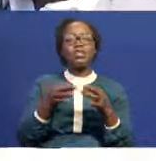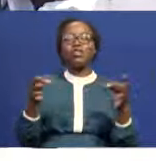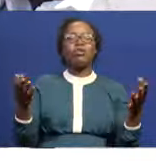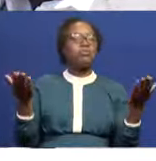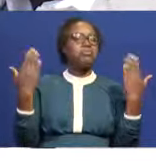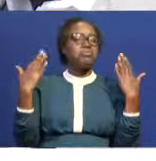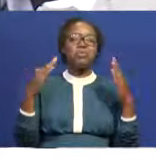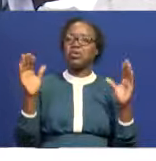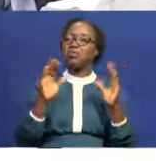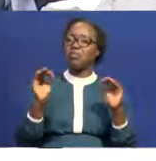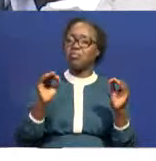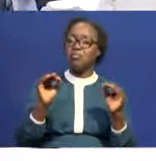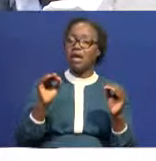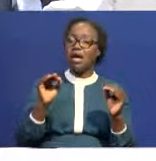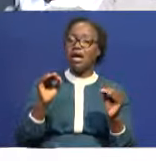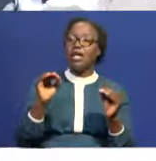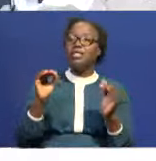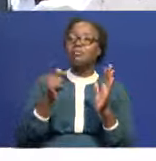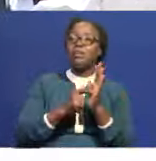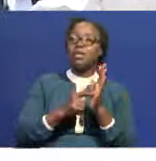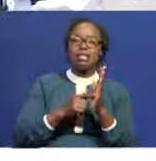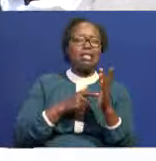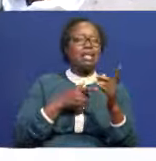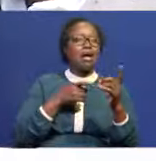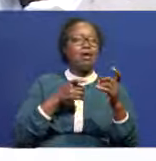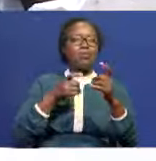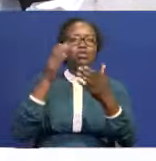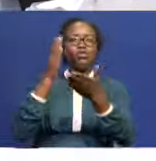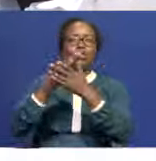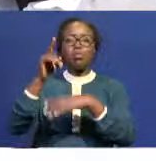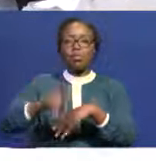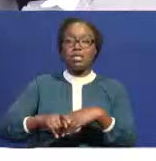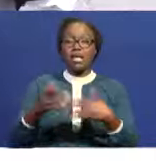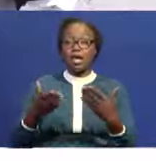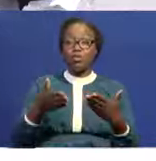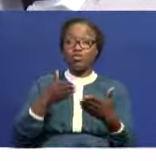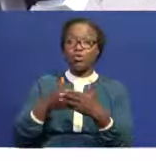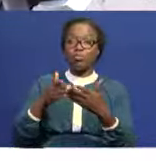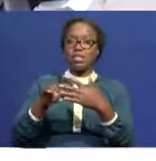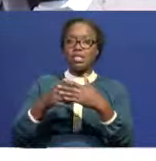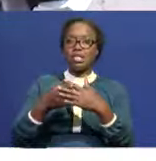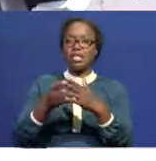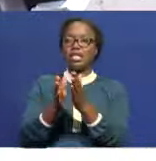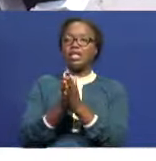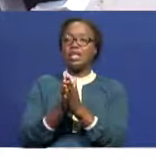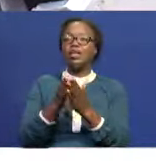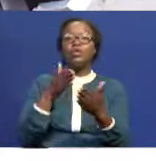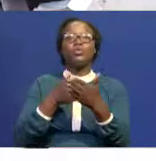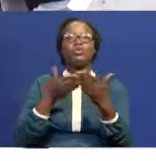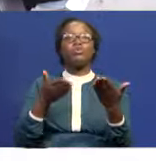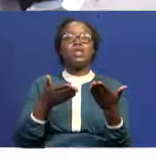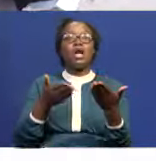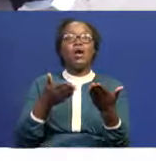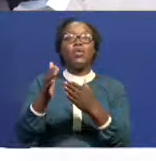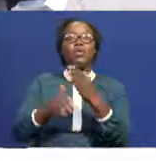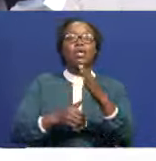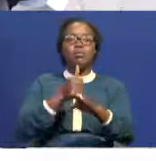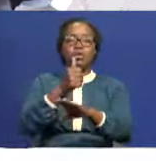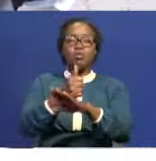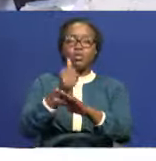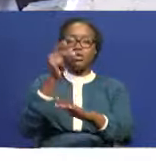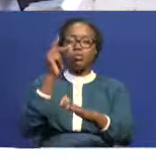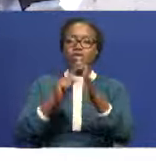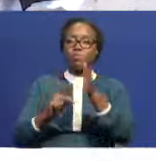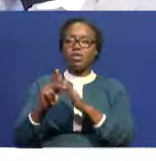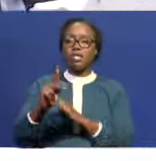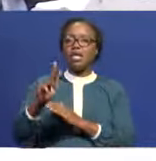forever. At one point, the battle has to stop, and this is our stopping point. And we stop here with the appointment of